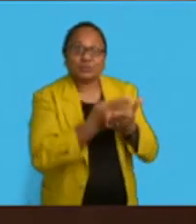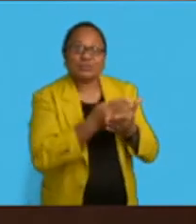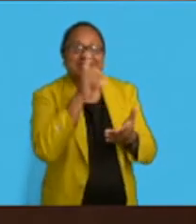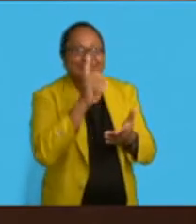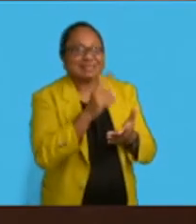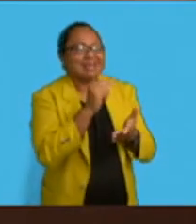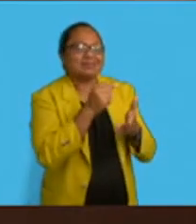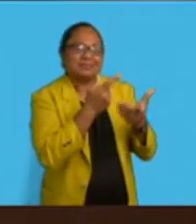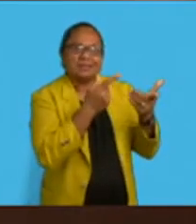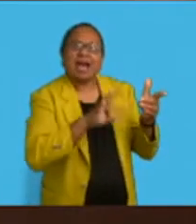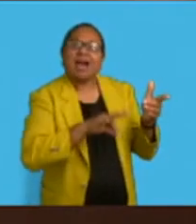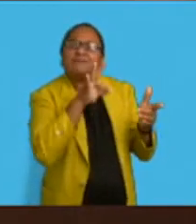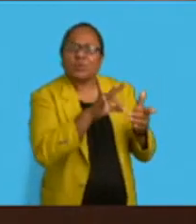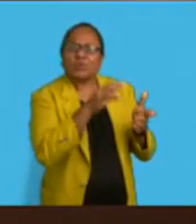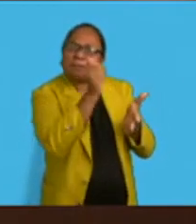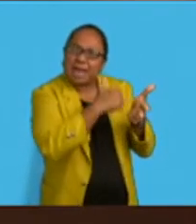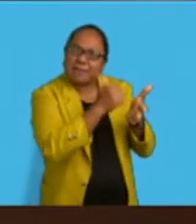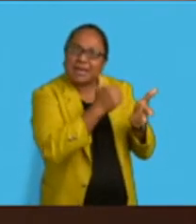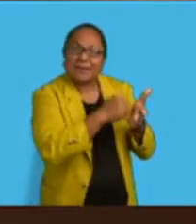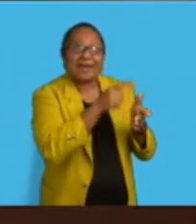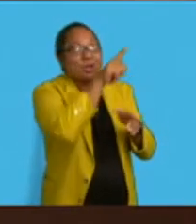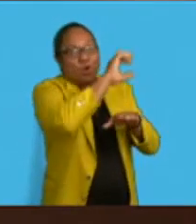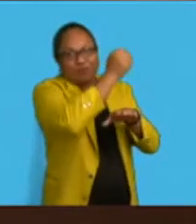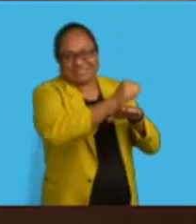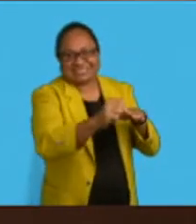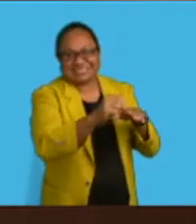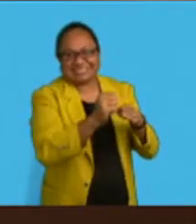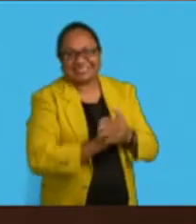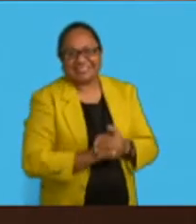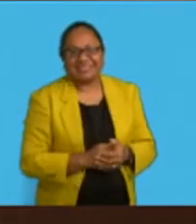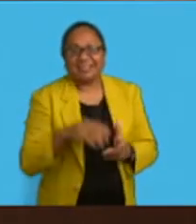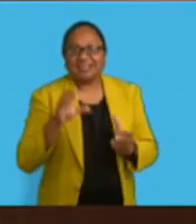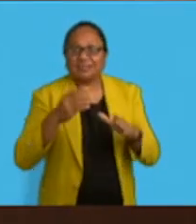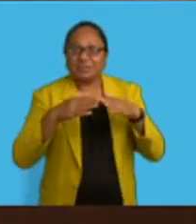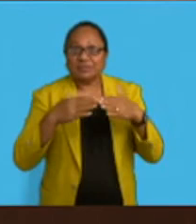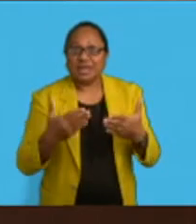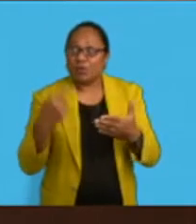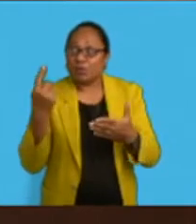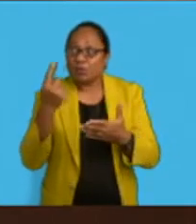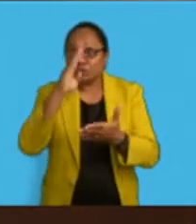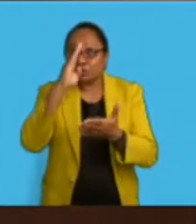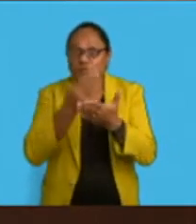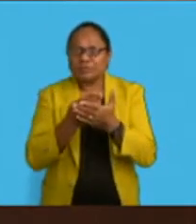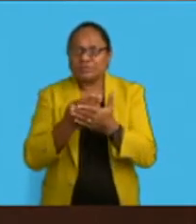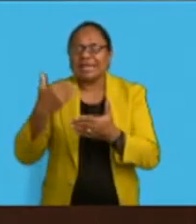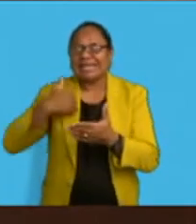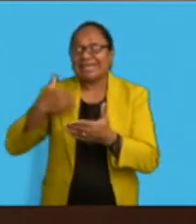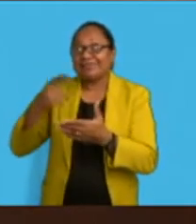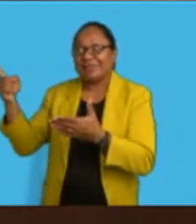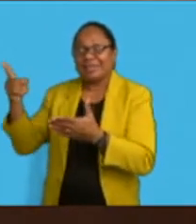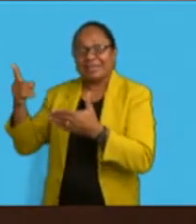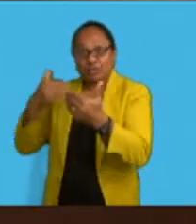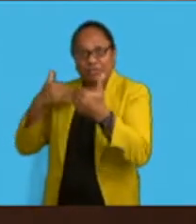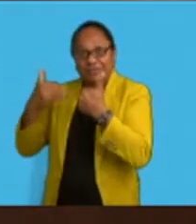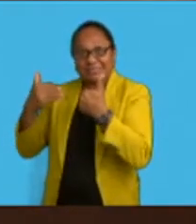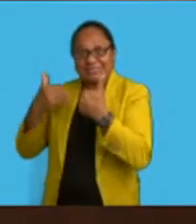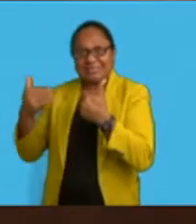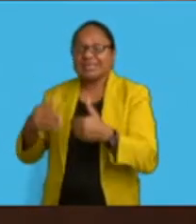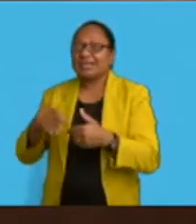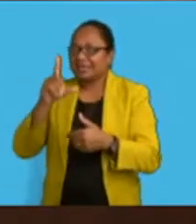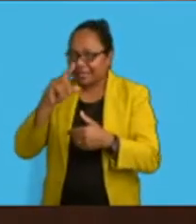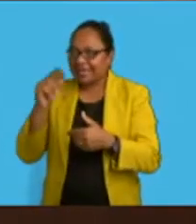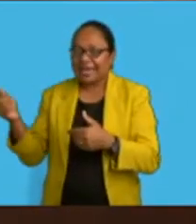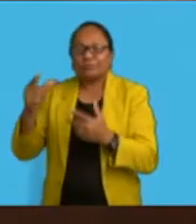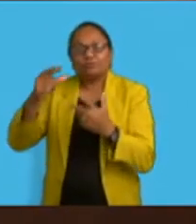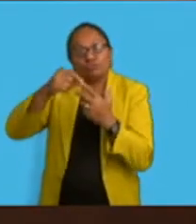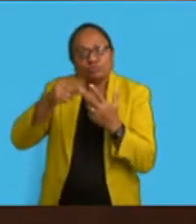the cost of living in those countries. Madam Speaker, we have now given the students who reside in the university residence the option to receive the meal